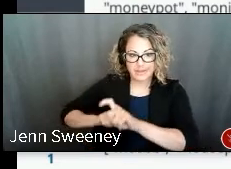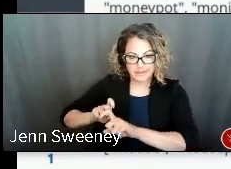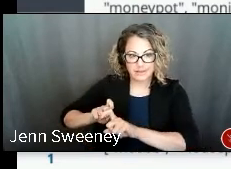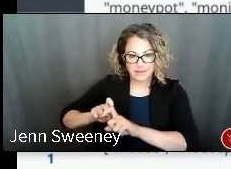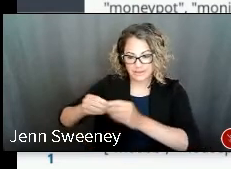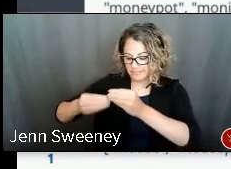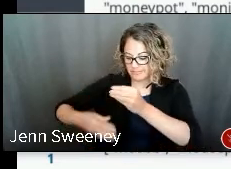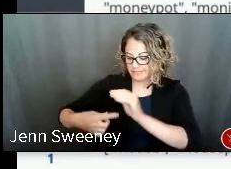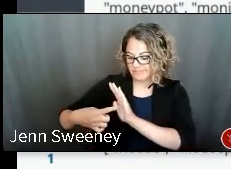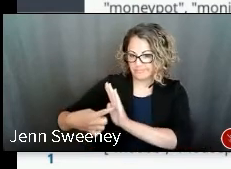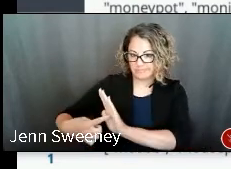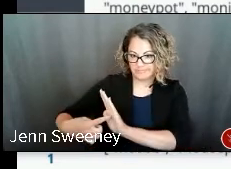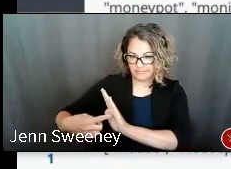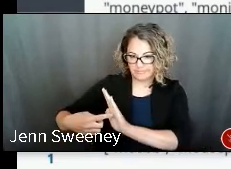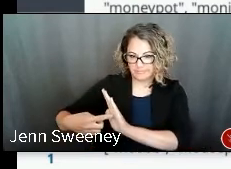Query dot